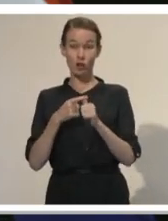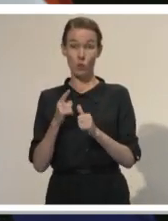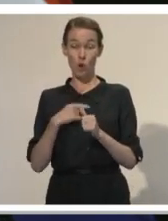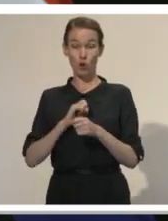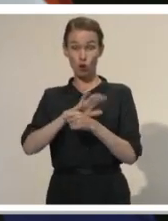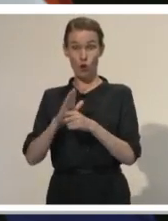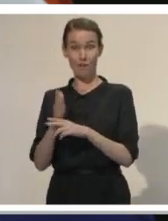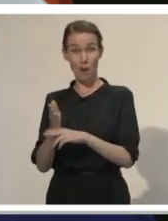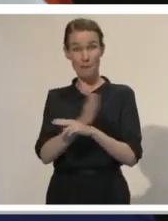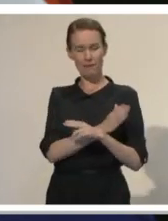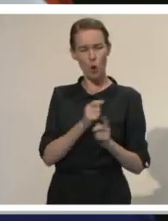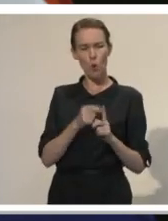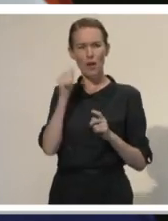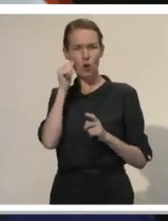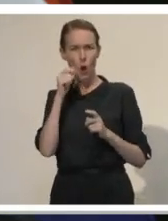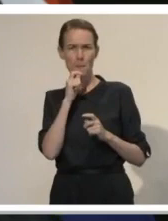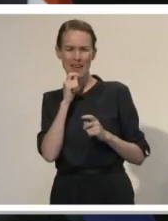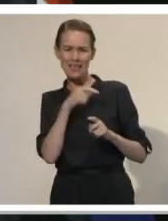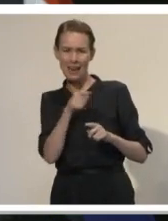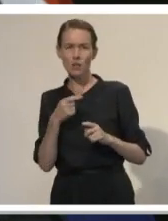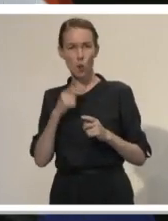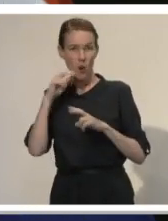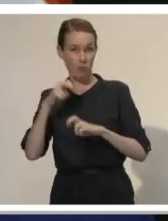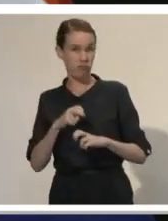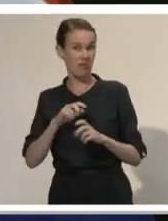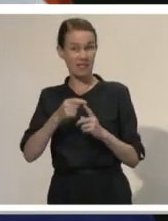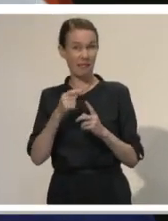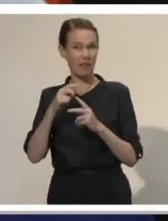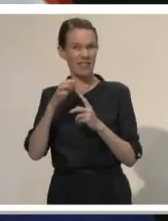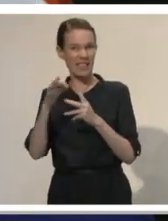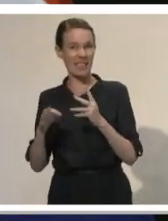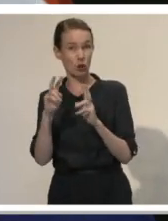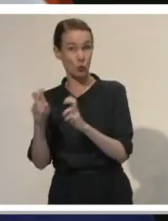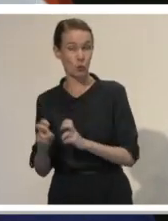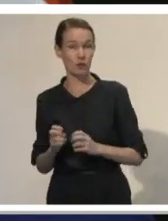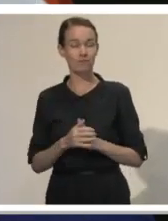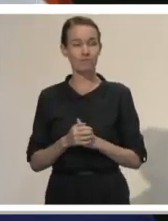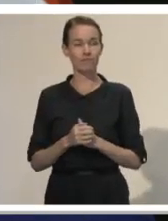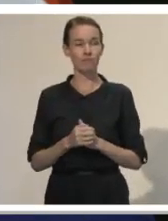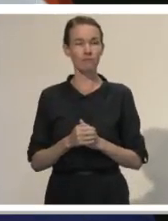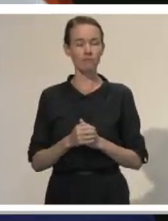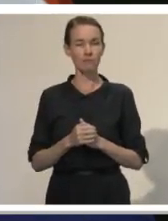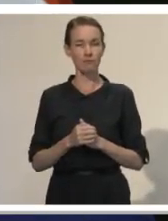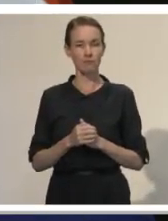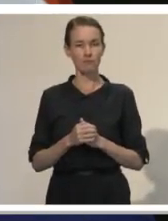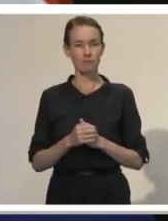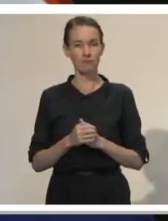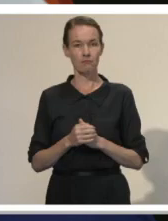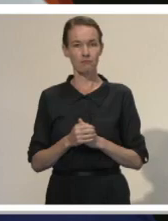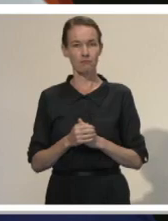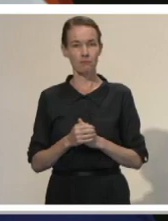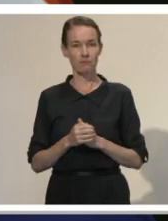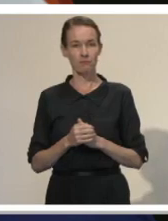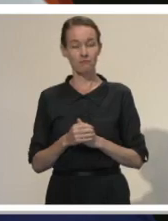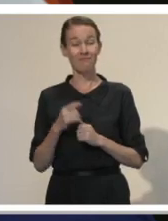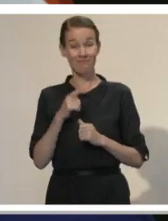issues that we'll look at for the second package. Mood of those media execs this morning? It's a challenge, and we